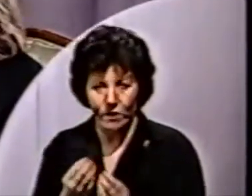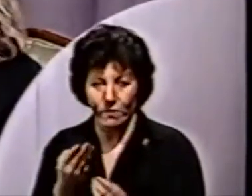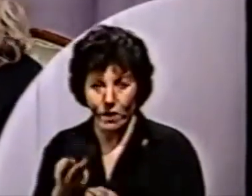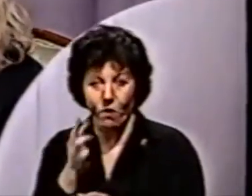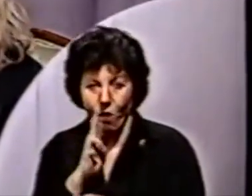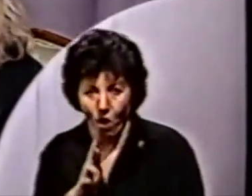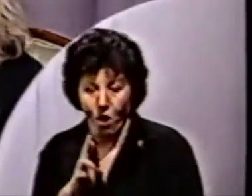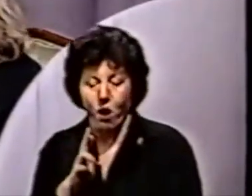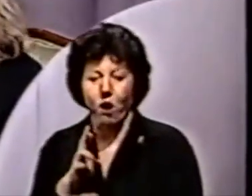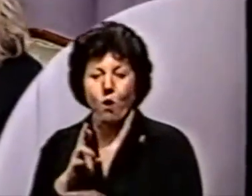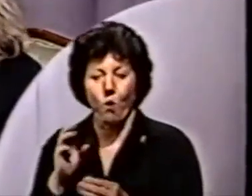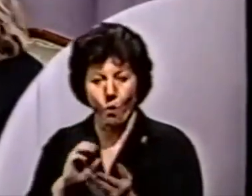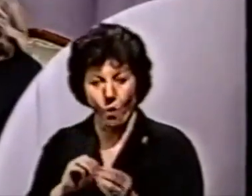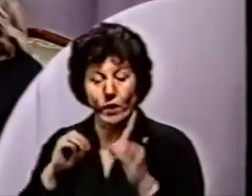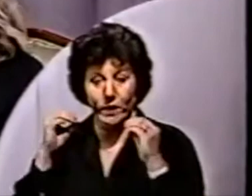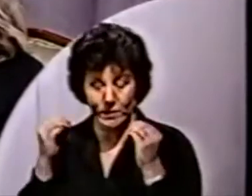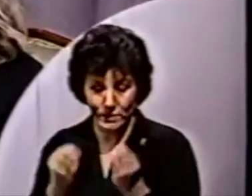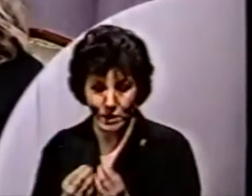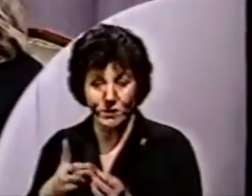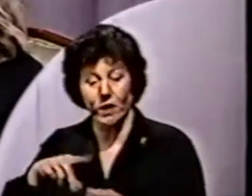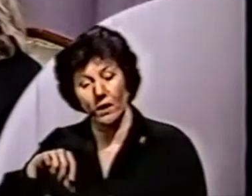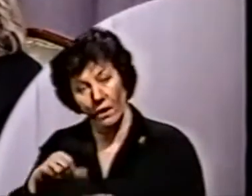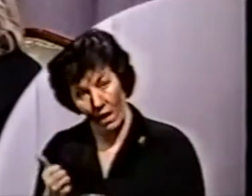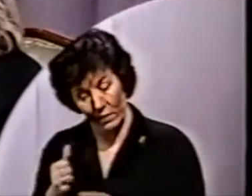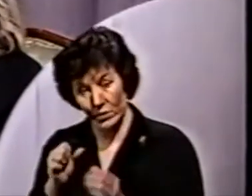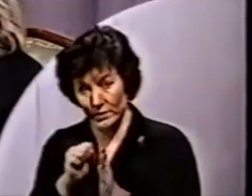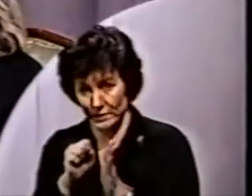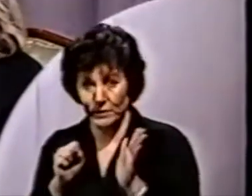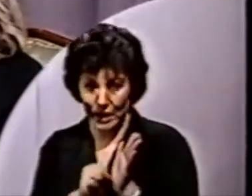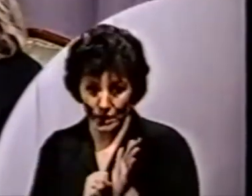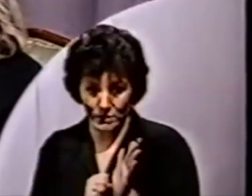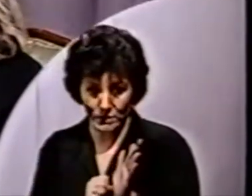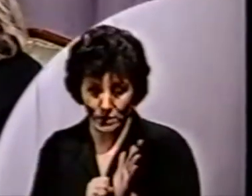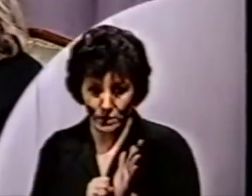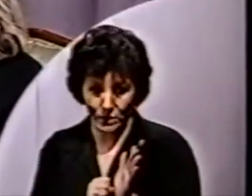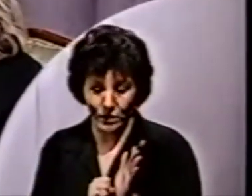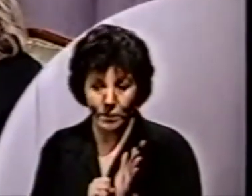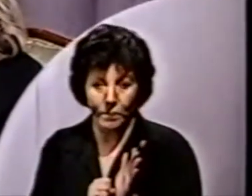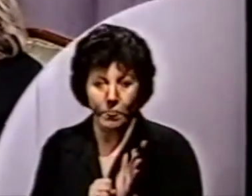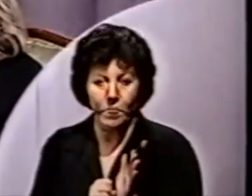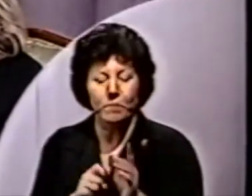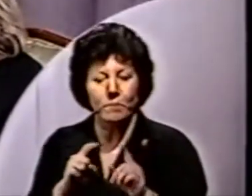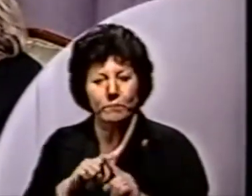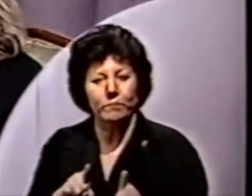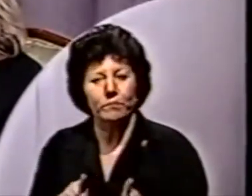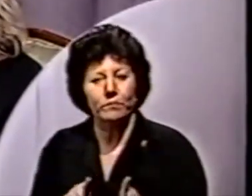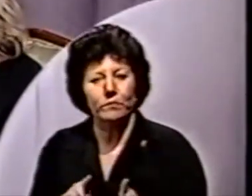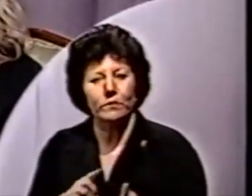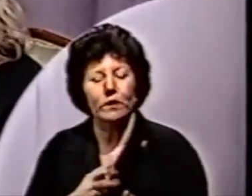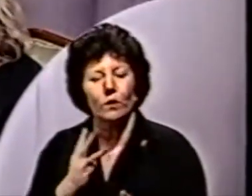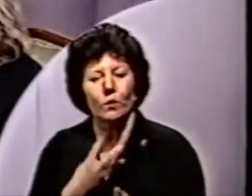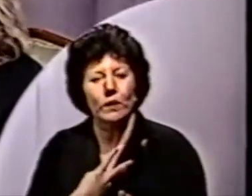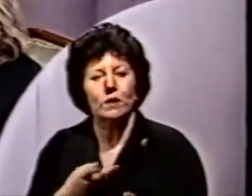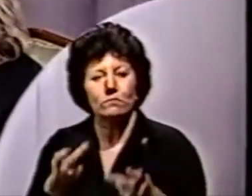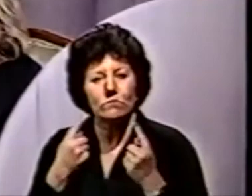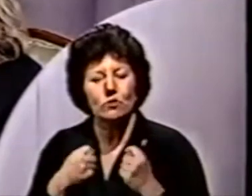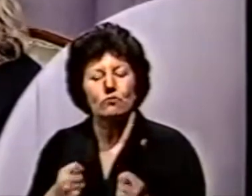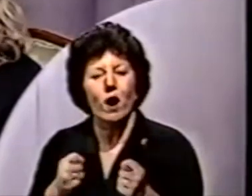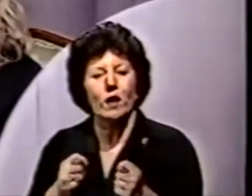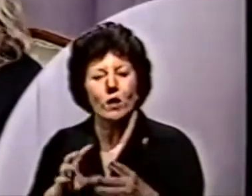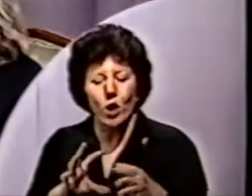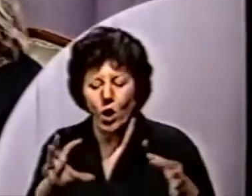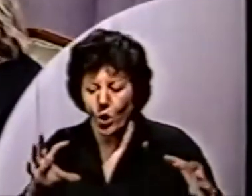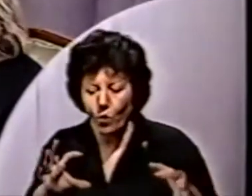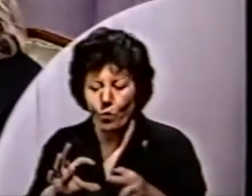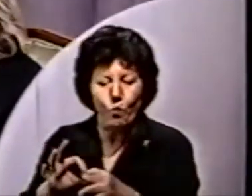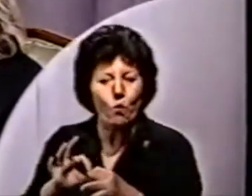in other states that we do meet at conferences and trainings. Mm-hmm. But mostly we try to coordinate our services with the other service